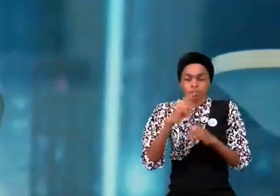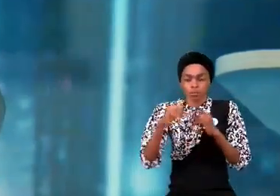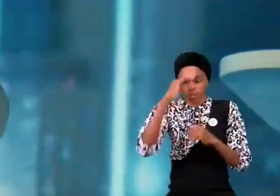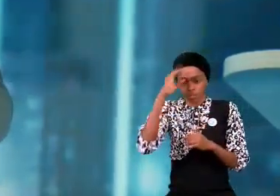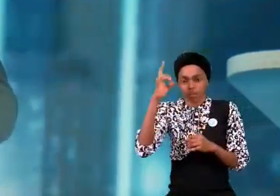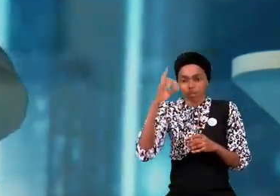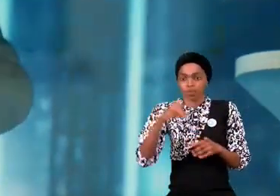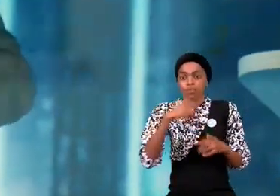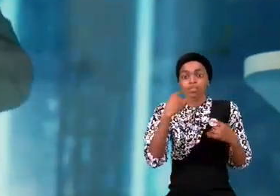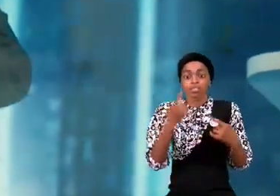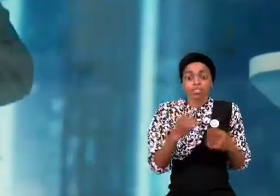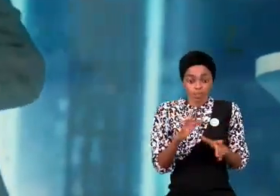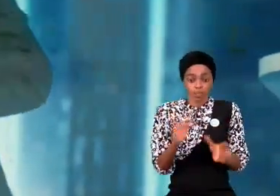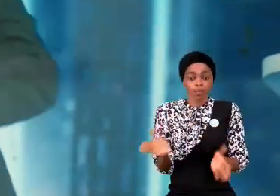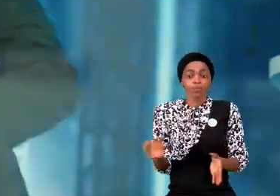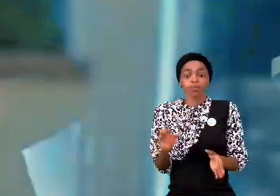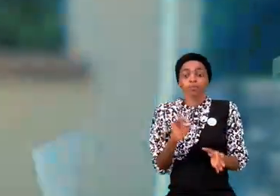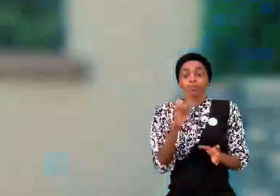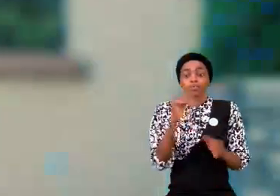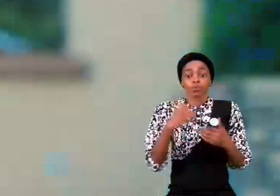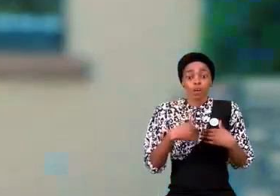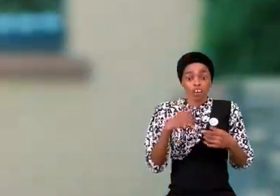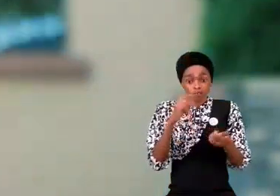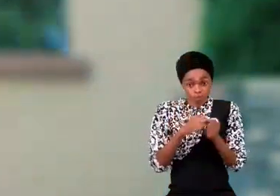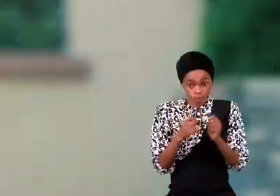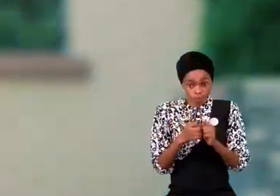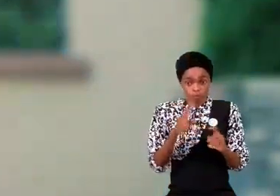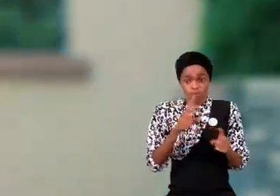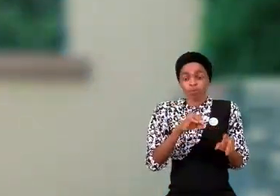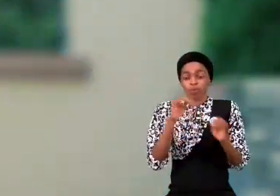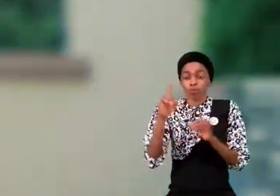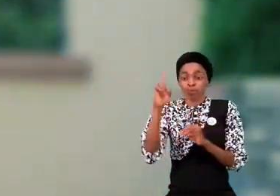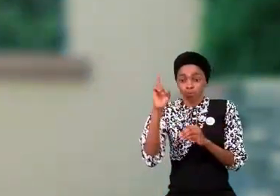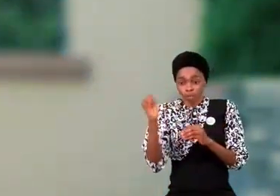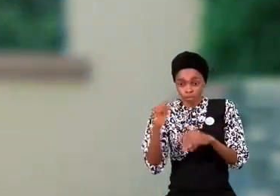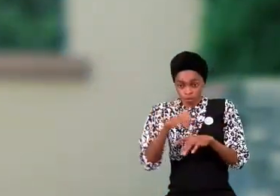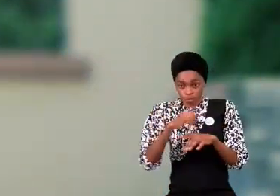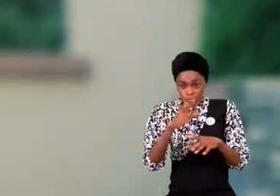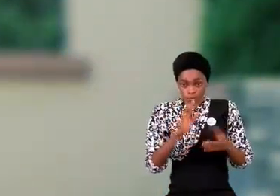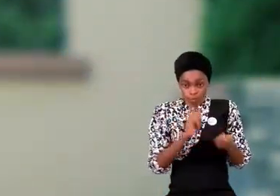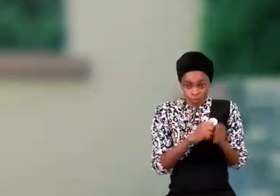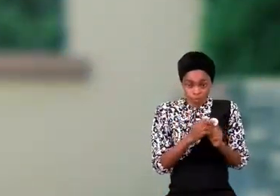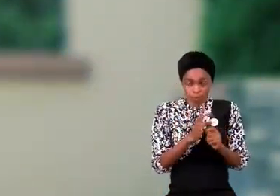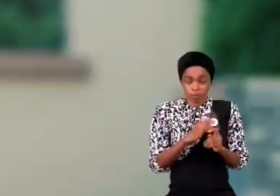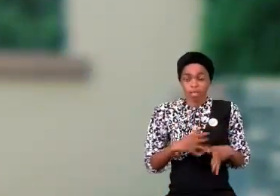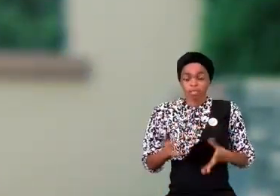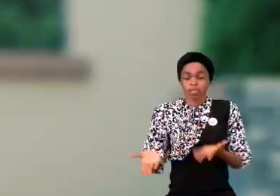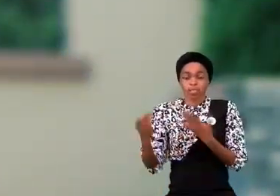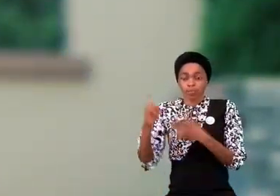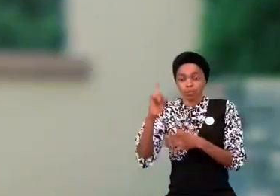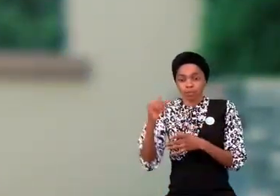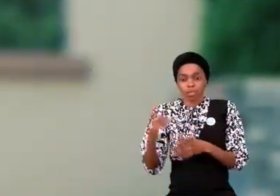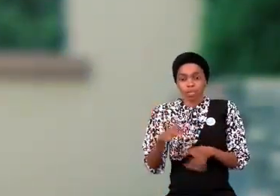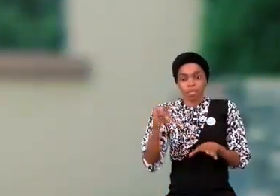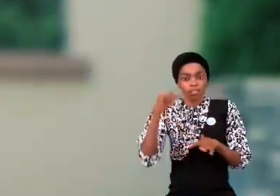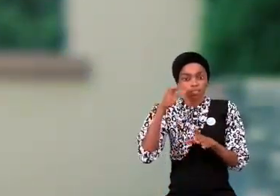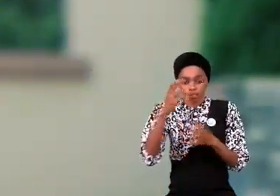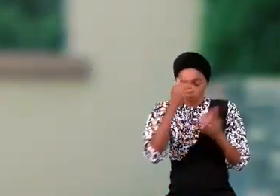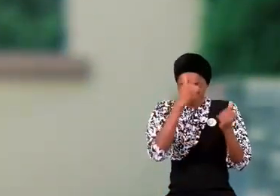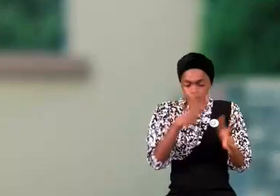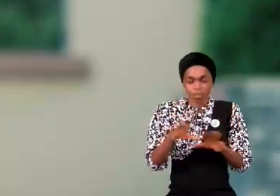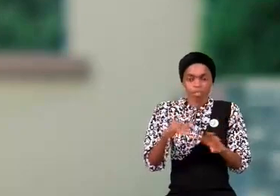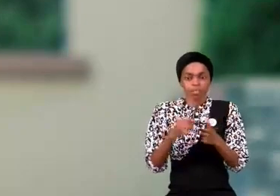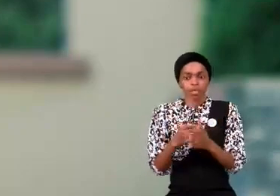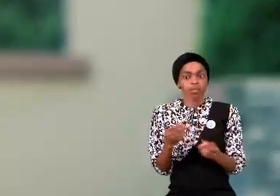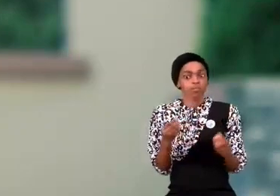down to that place. So I did so. Immediately after the last amen, I feel something inside me. So when I got